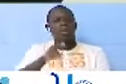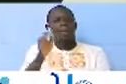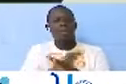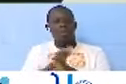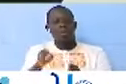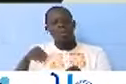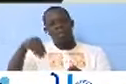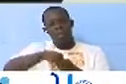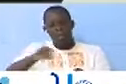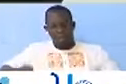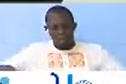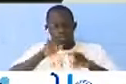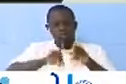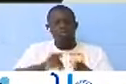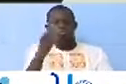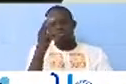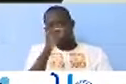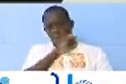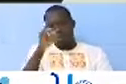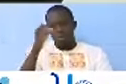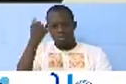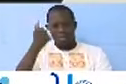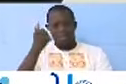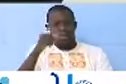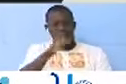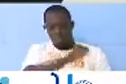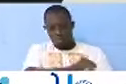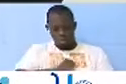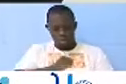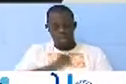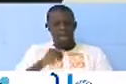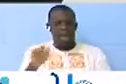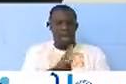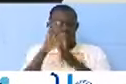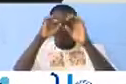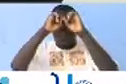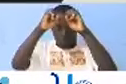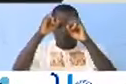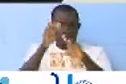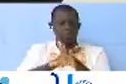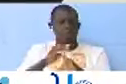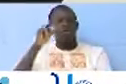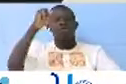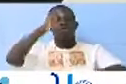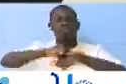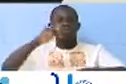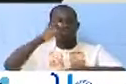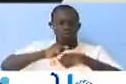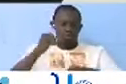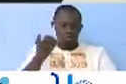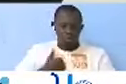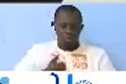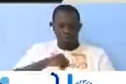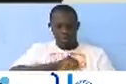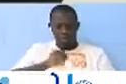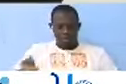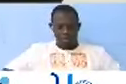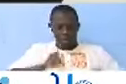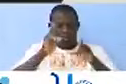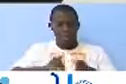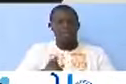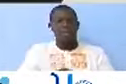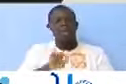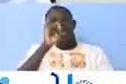in 2006 coup d'etat by Bayern. In torturing people? Yes, he was involved in that. Yes, he